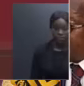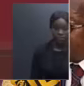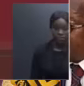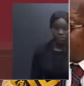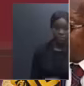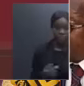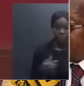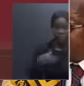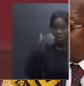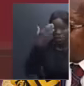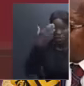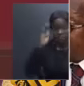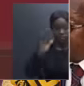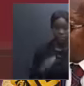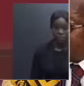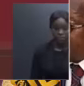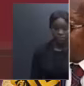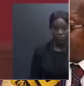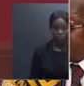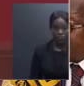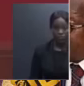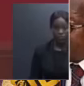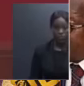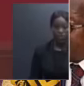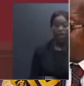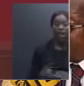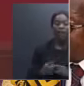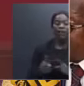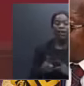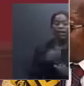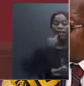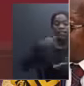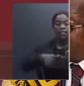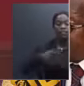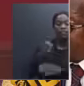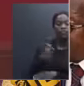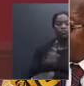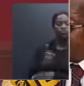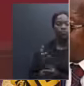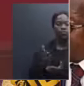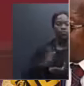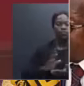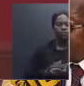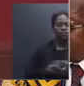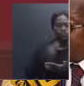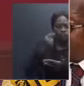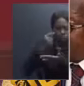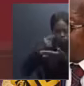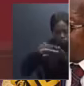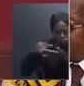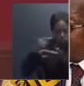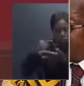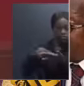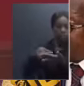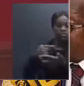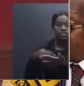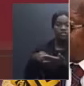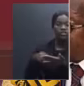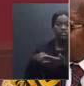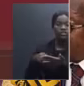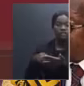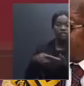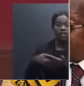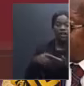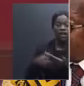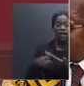And so we are being called for, through this letter as a House, to look at the issue of a full